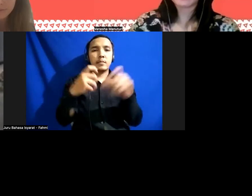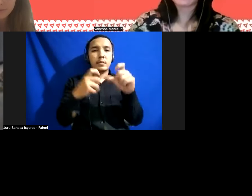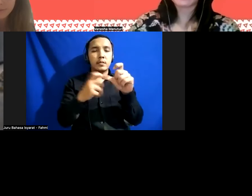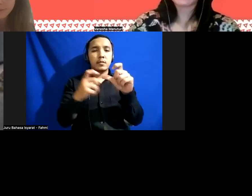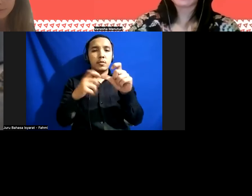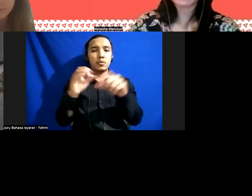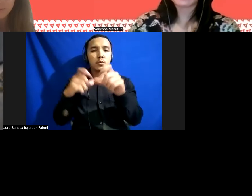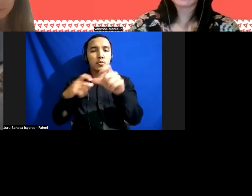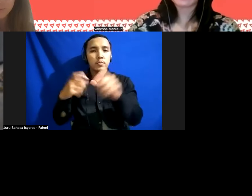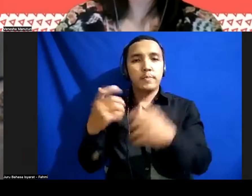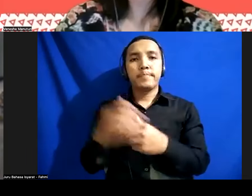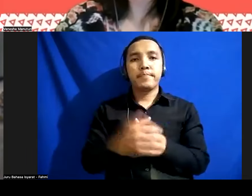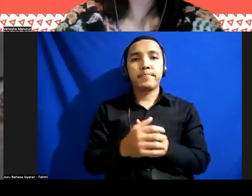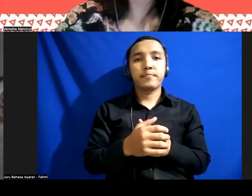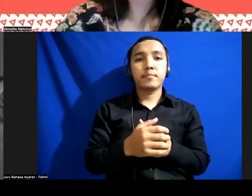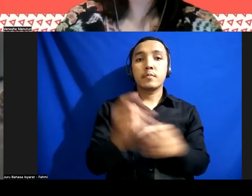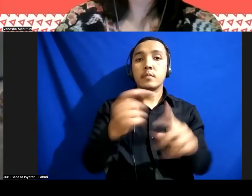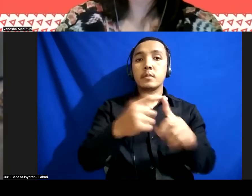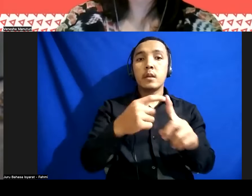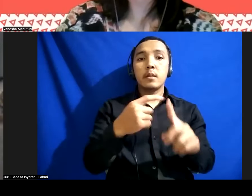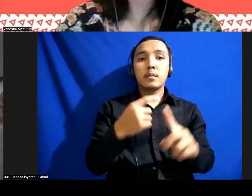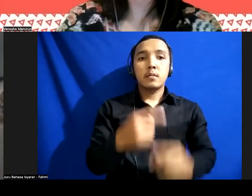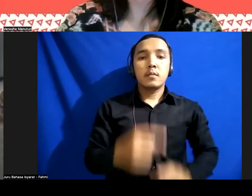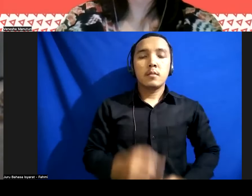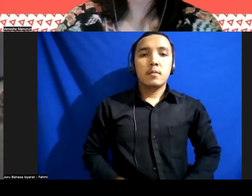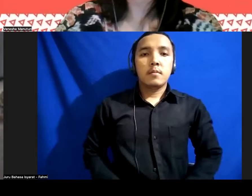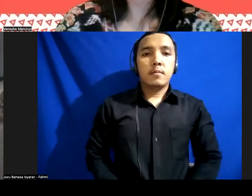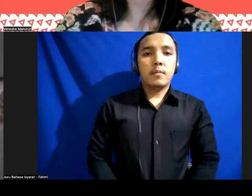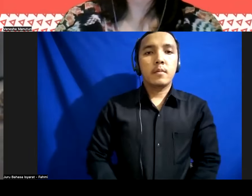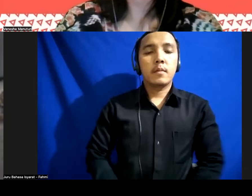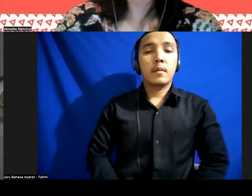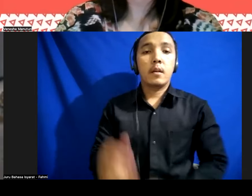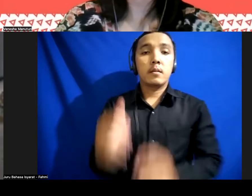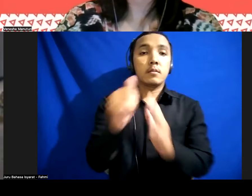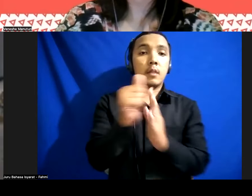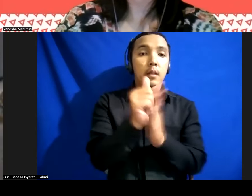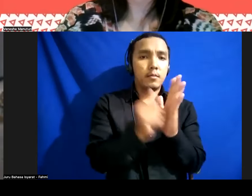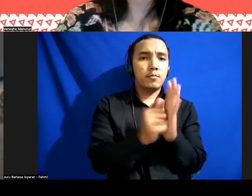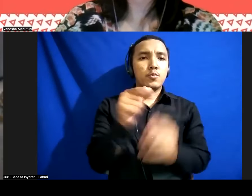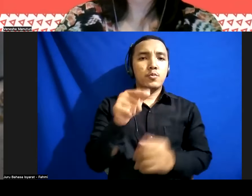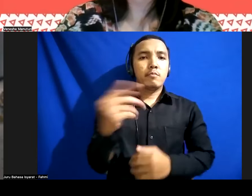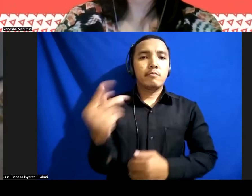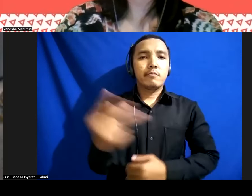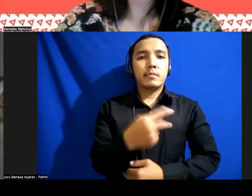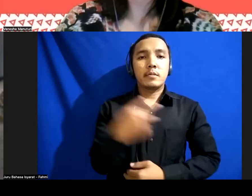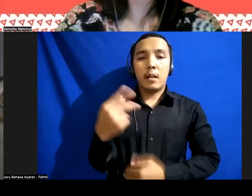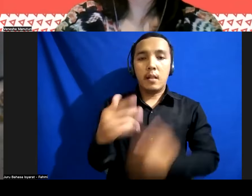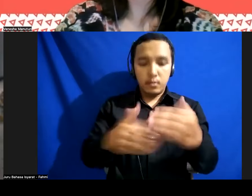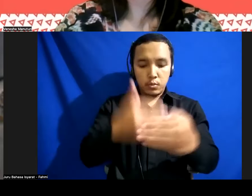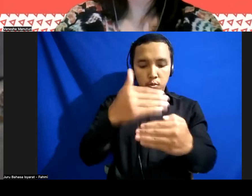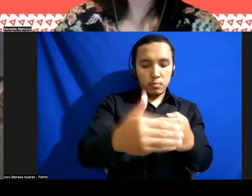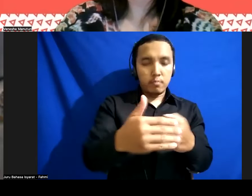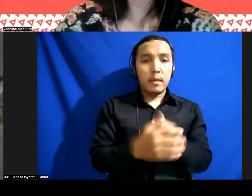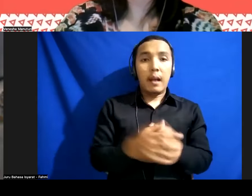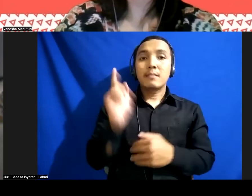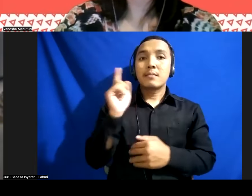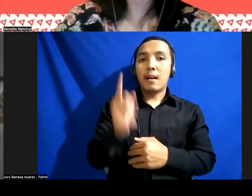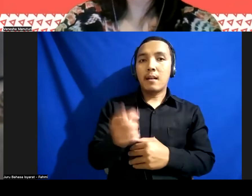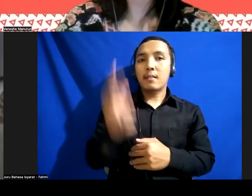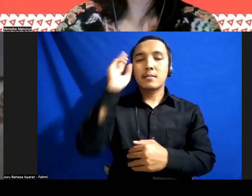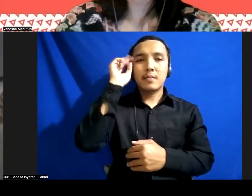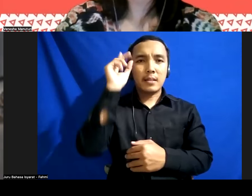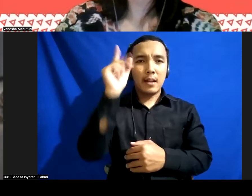other accessibilities. And from this very good agenda, we continued with that effort, and we created a